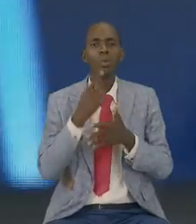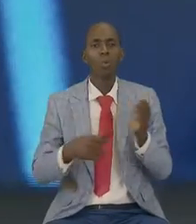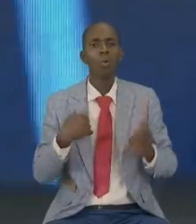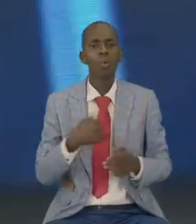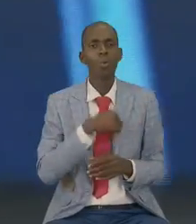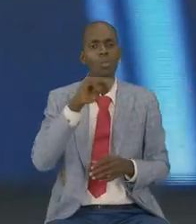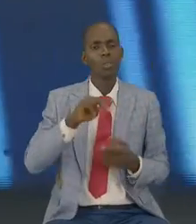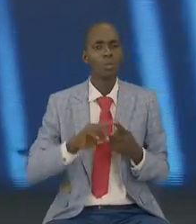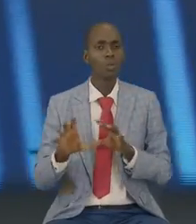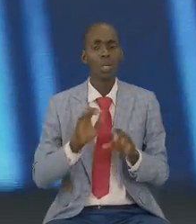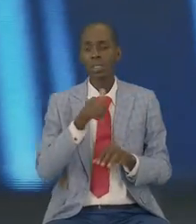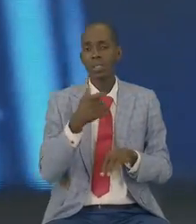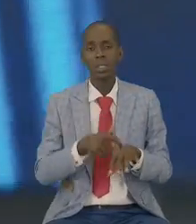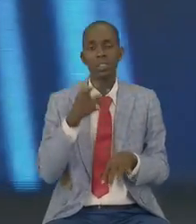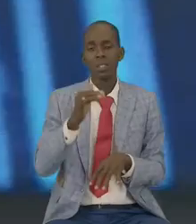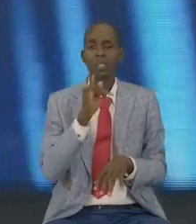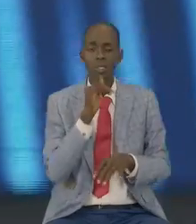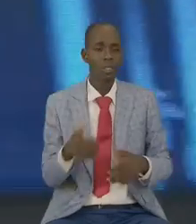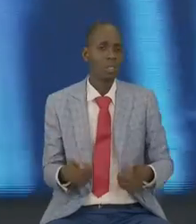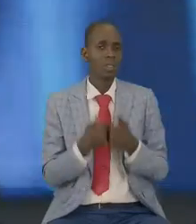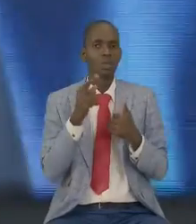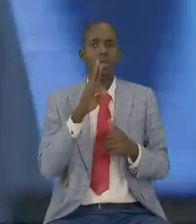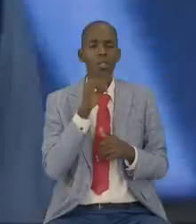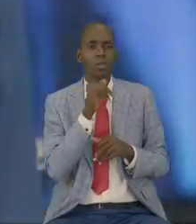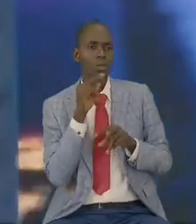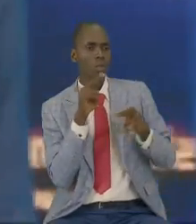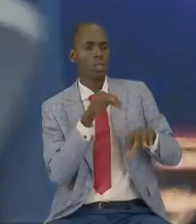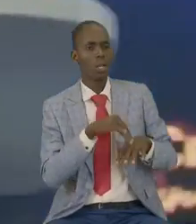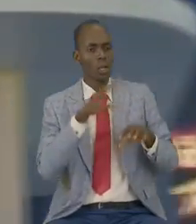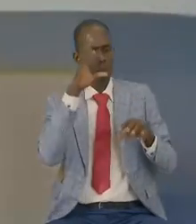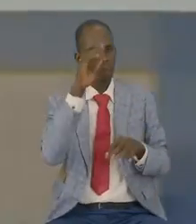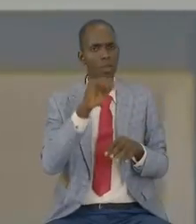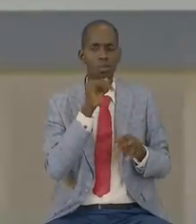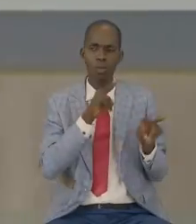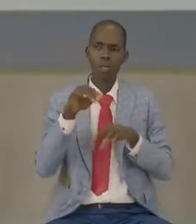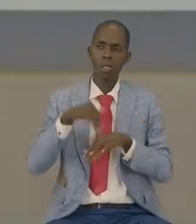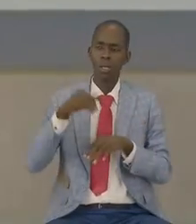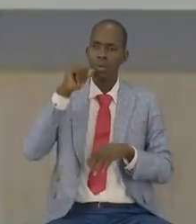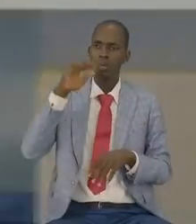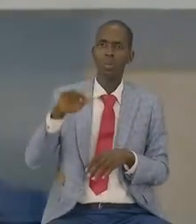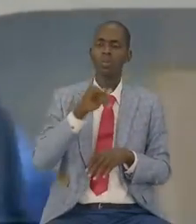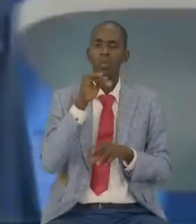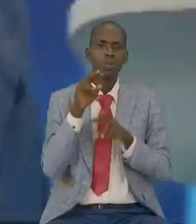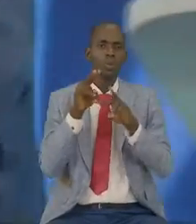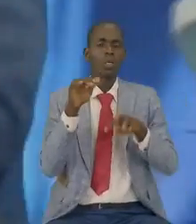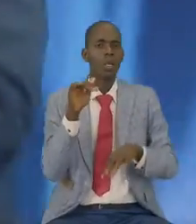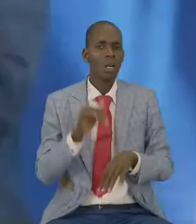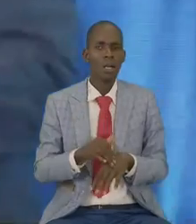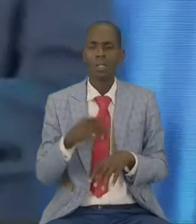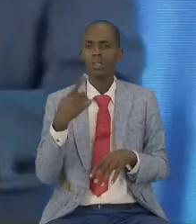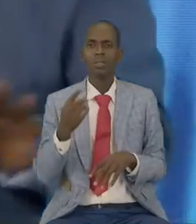That whenever there's any challenge, you're not looking at man, you're not looking at woman, you're not looking at